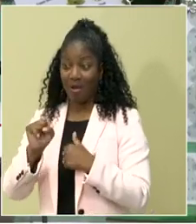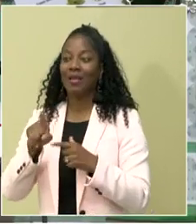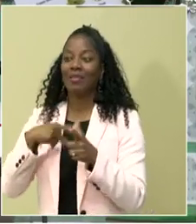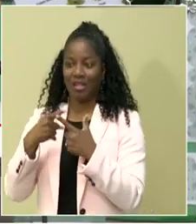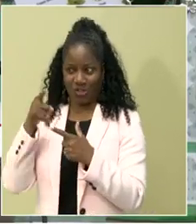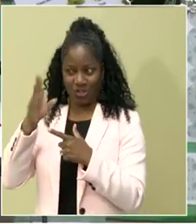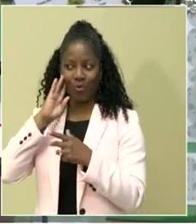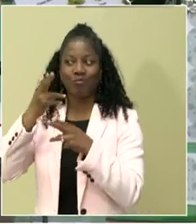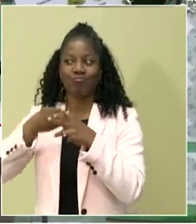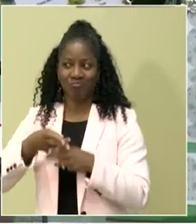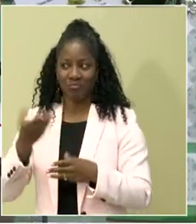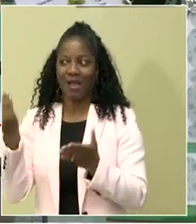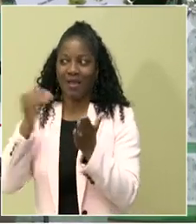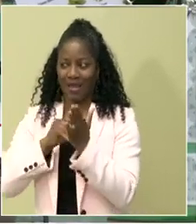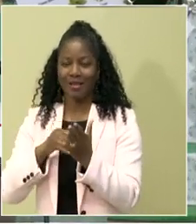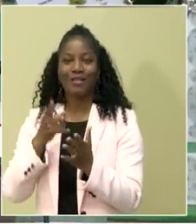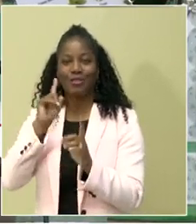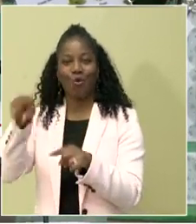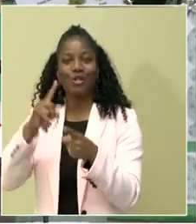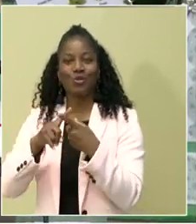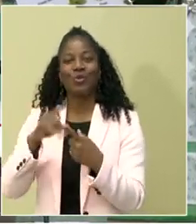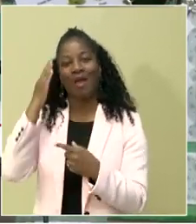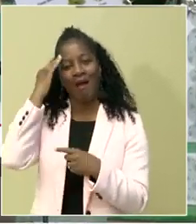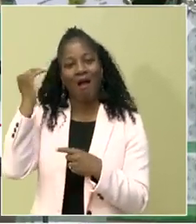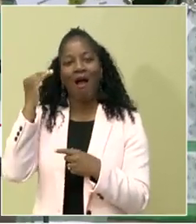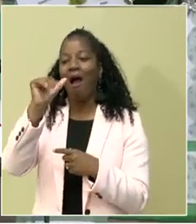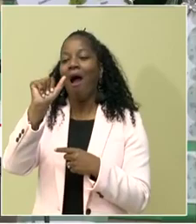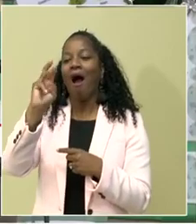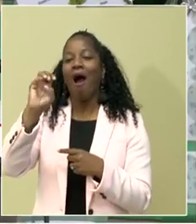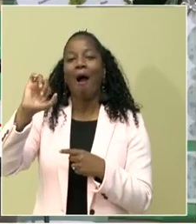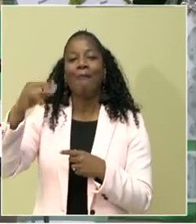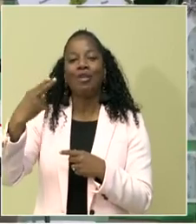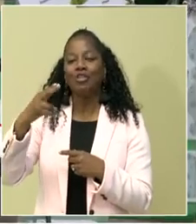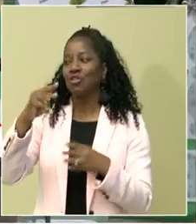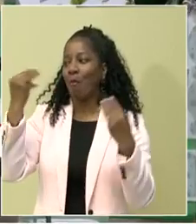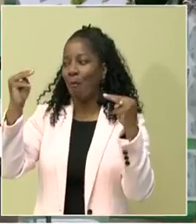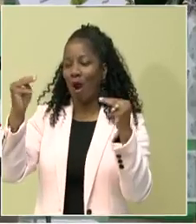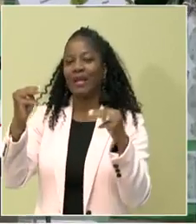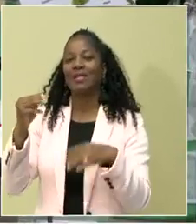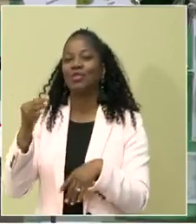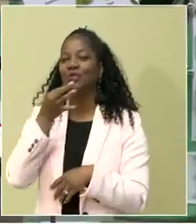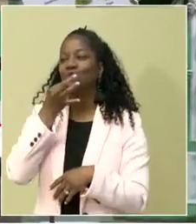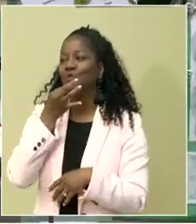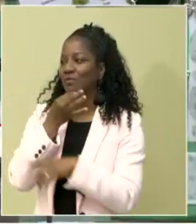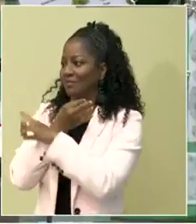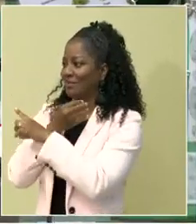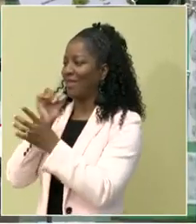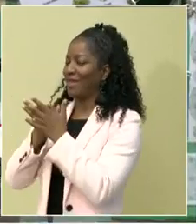everyone misses going to the Amish market. The only thing worth going to outside of D.C. That's the only thing.